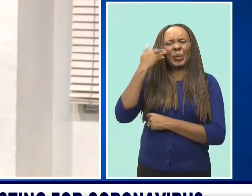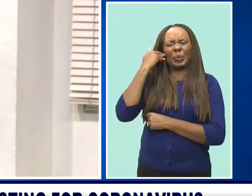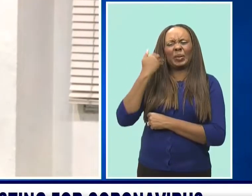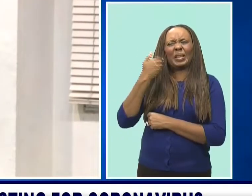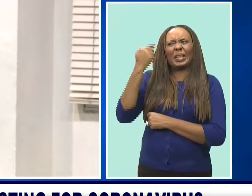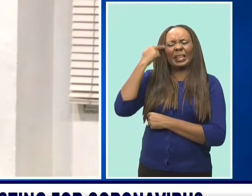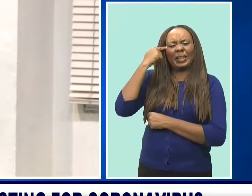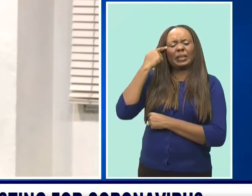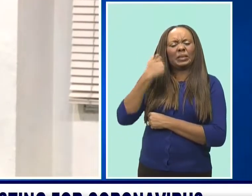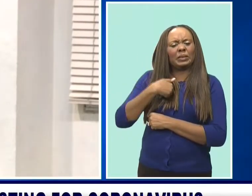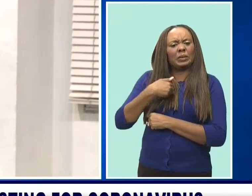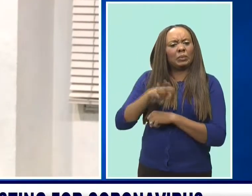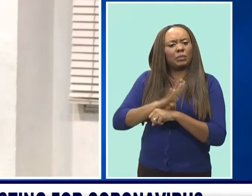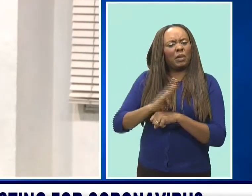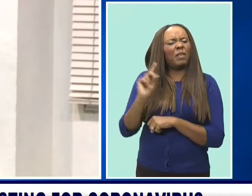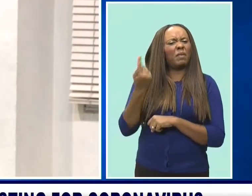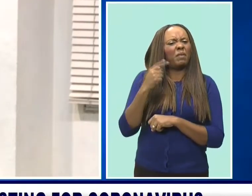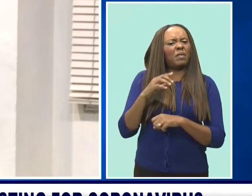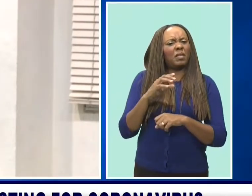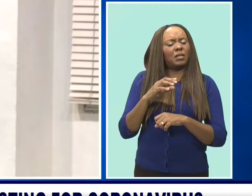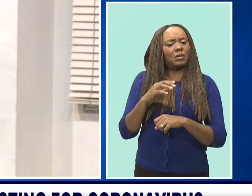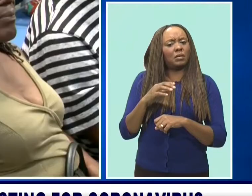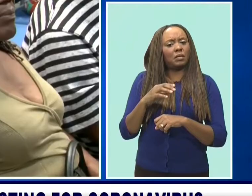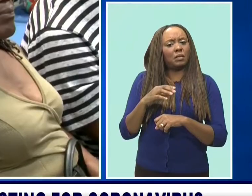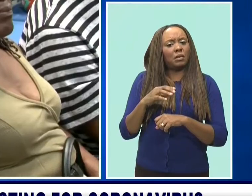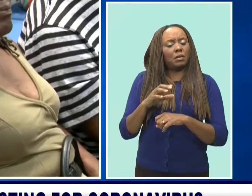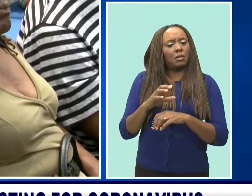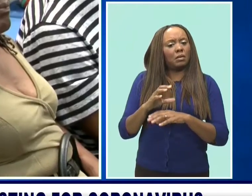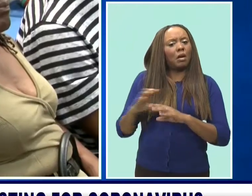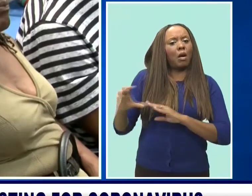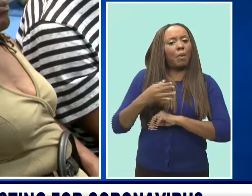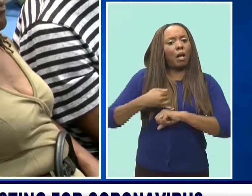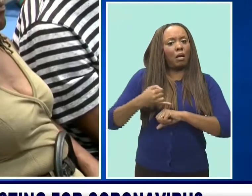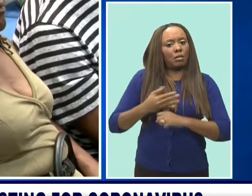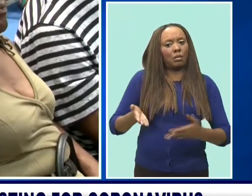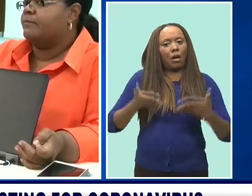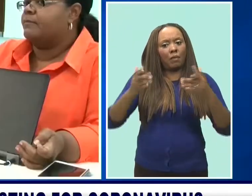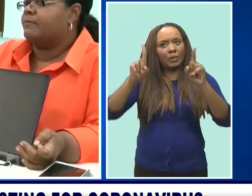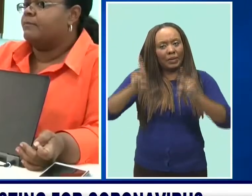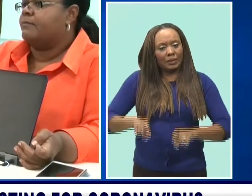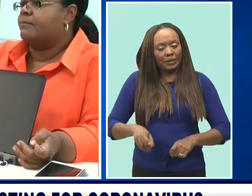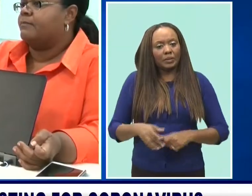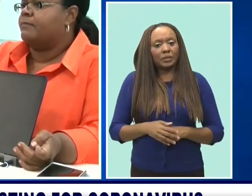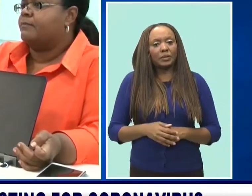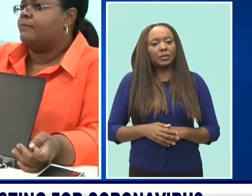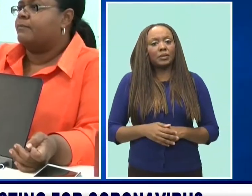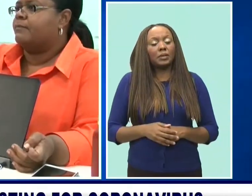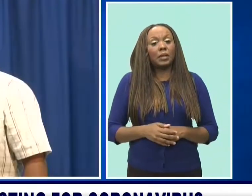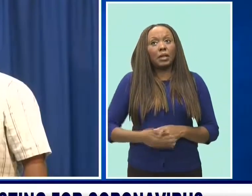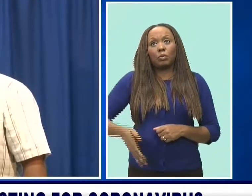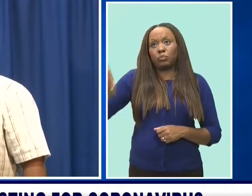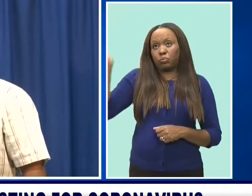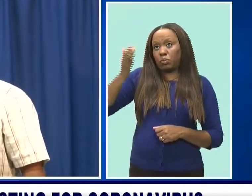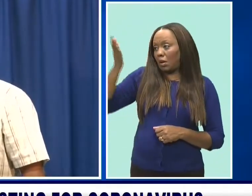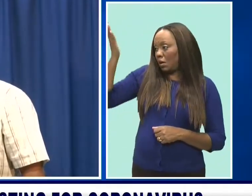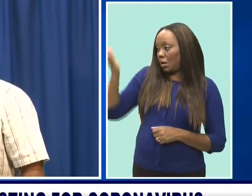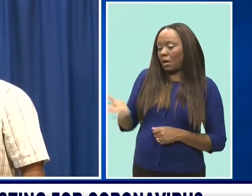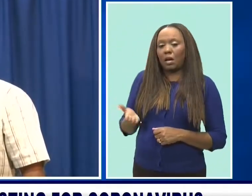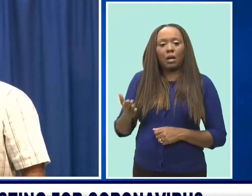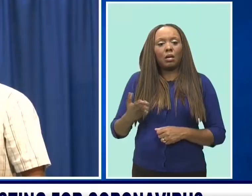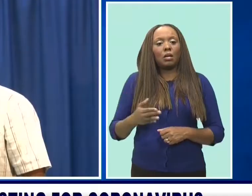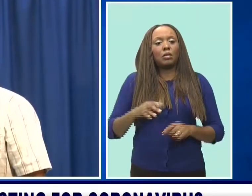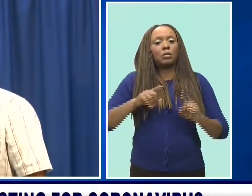region that may be able to offer tests to its population. He was speaking at a sensitization session where health officials gave detailed